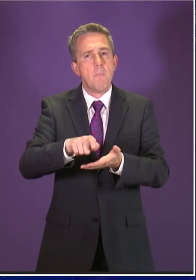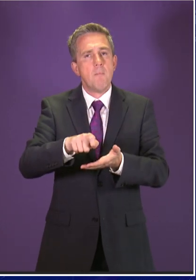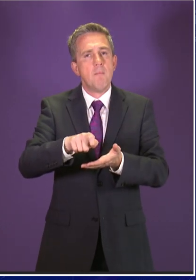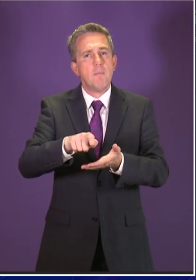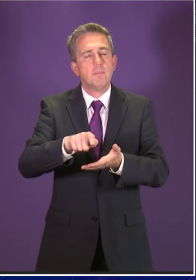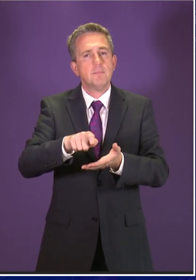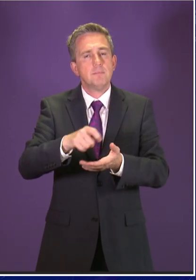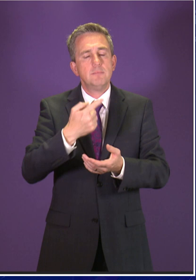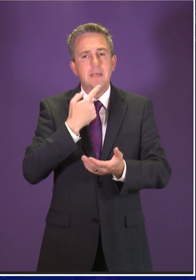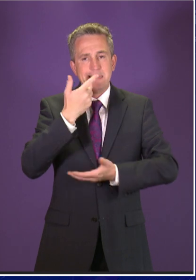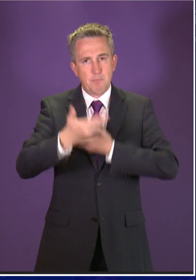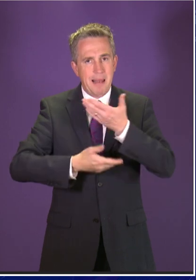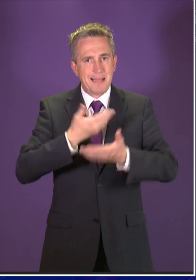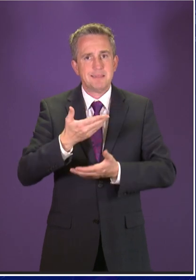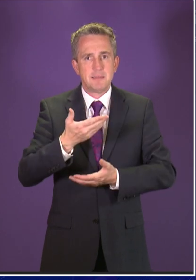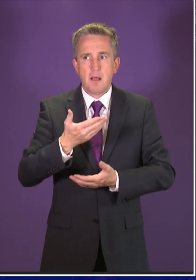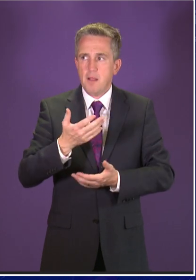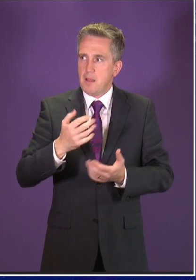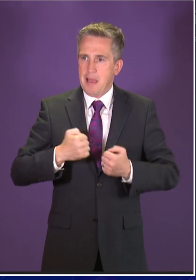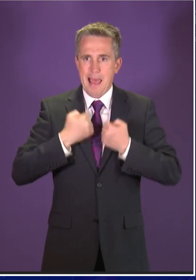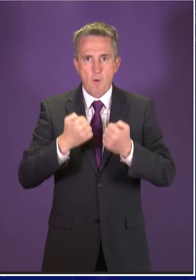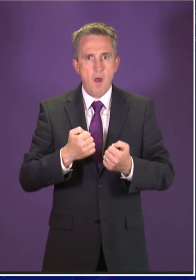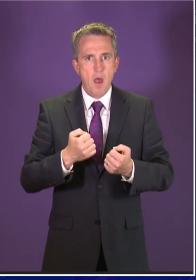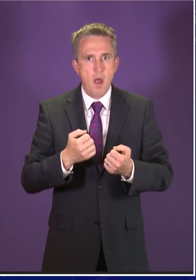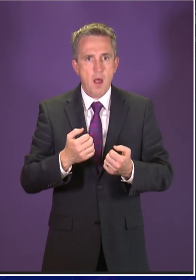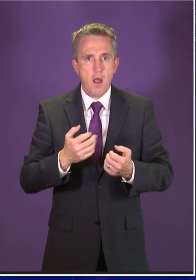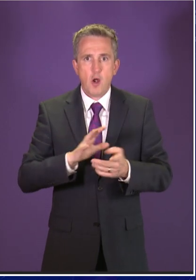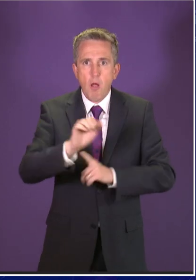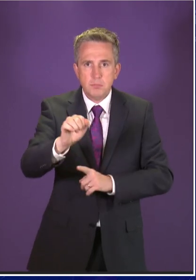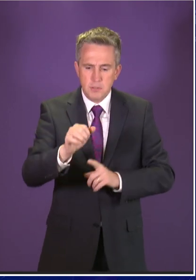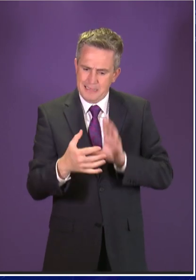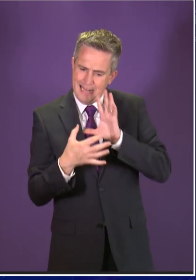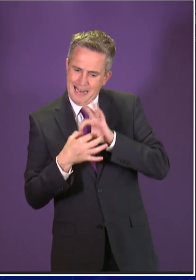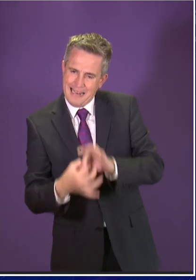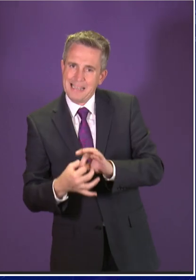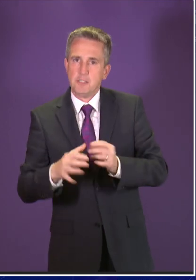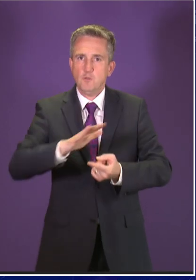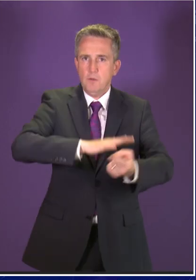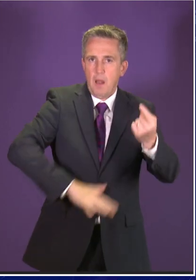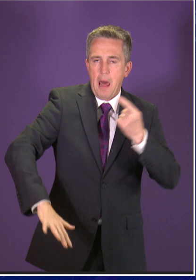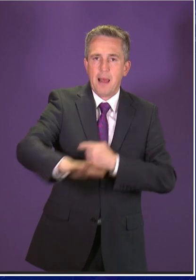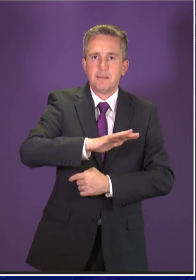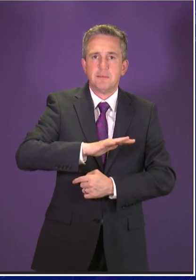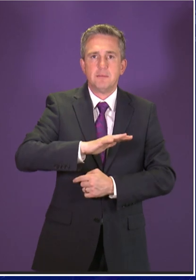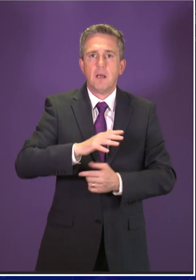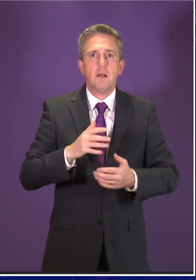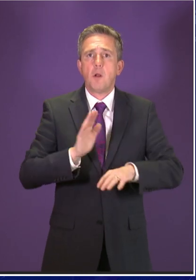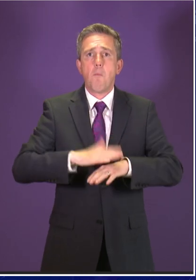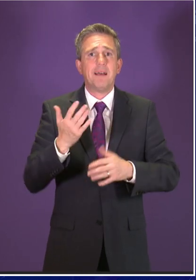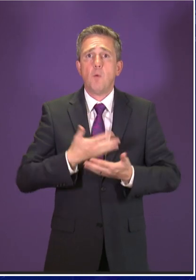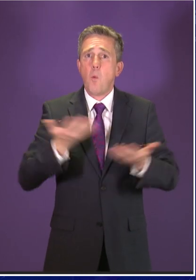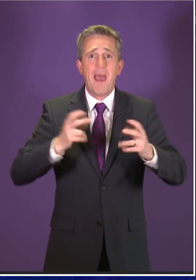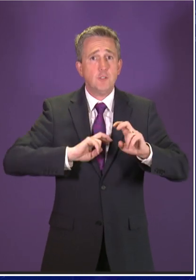people and culture have an affinity to the land, and that fondness travels with them wherever they